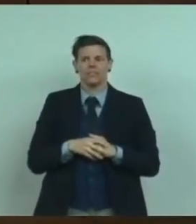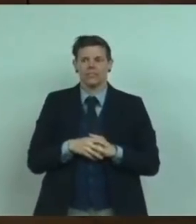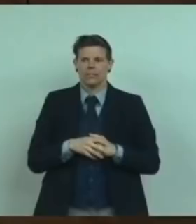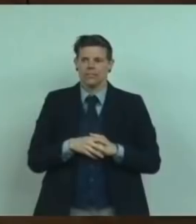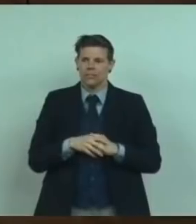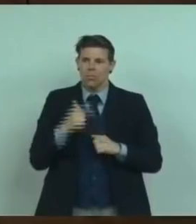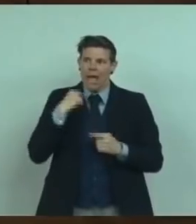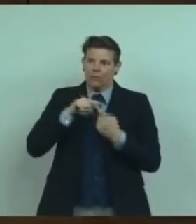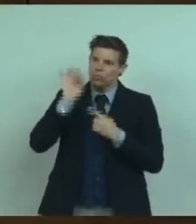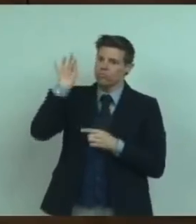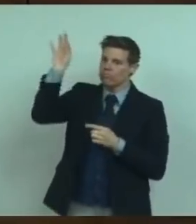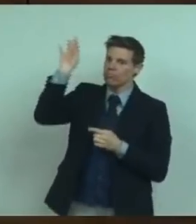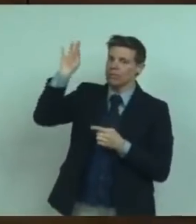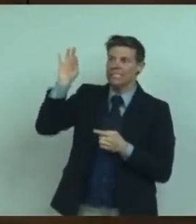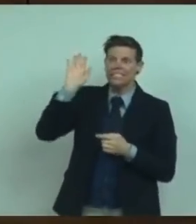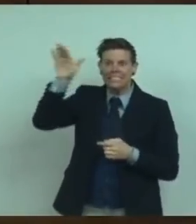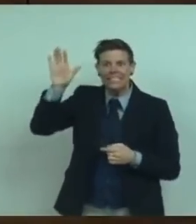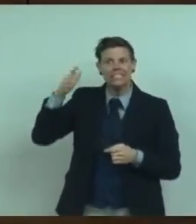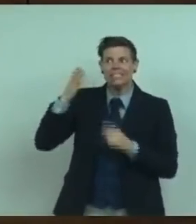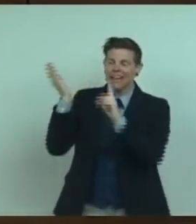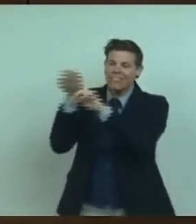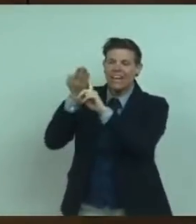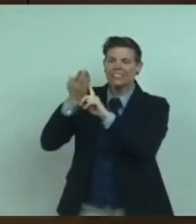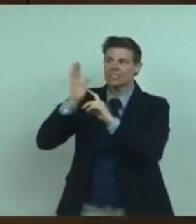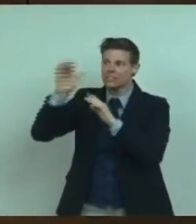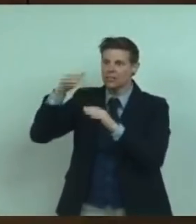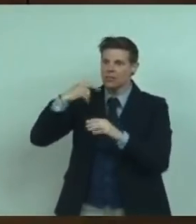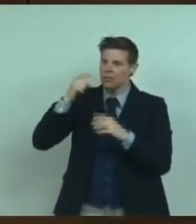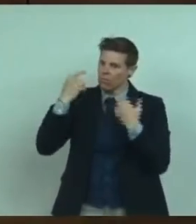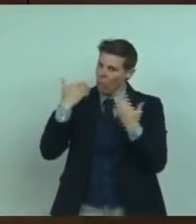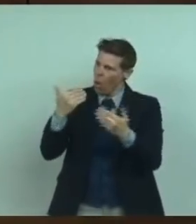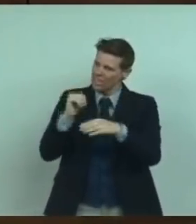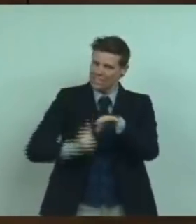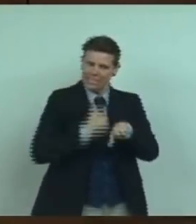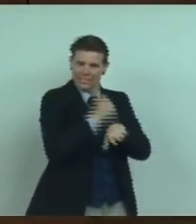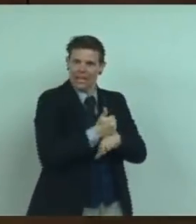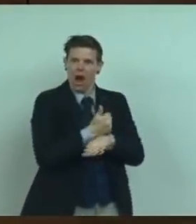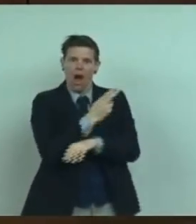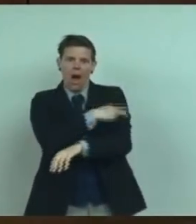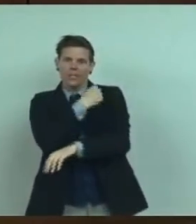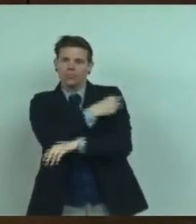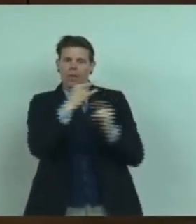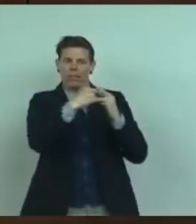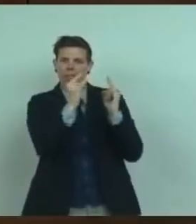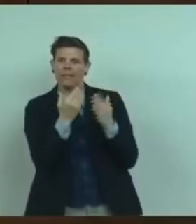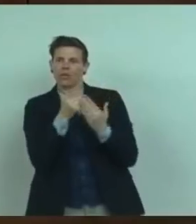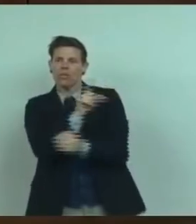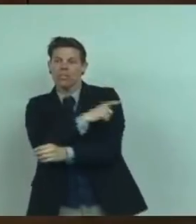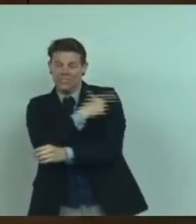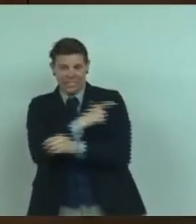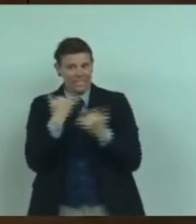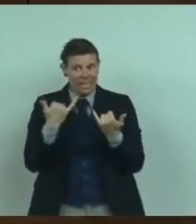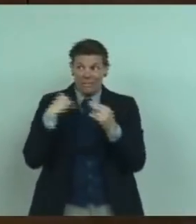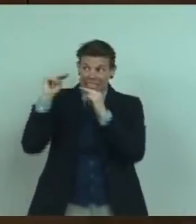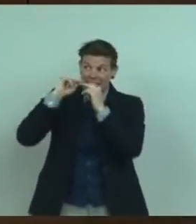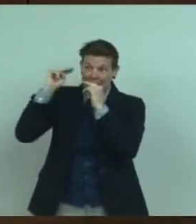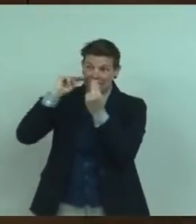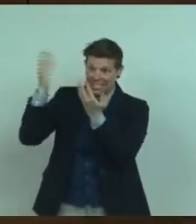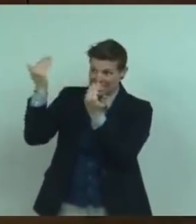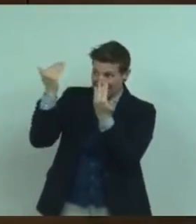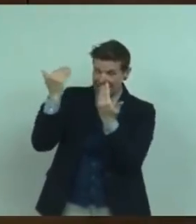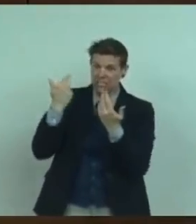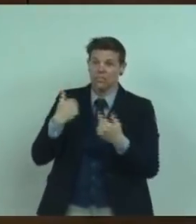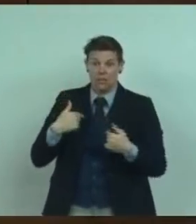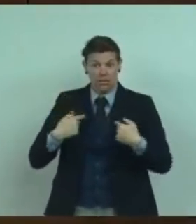a field hospital, and we're still negotiating the details of that with the federal government. So as I'm engaged as the governor,